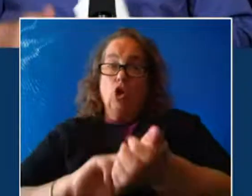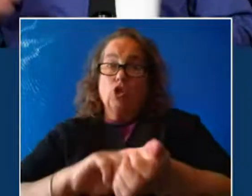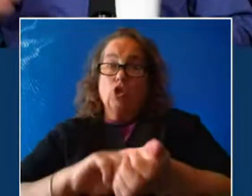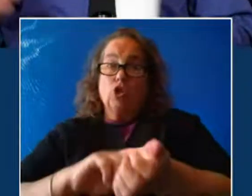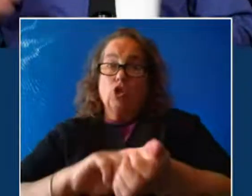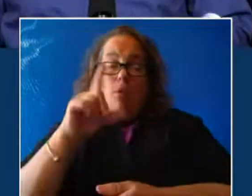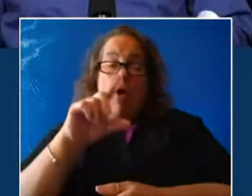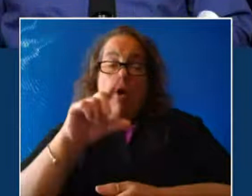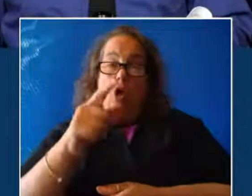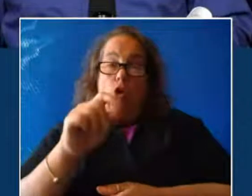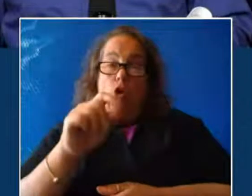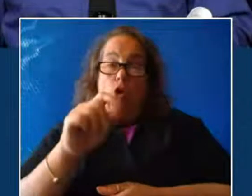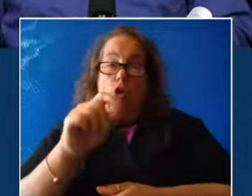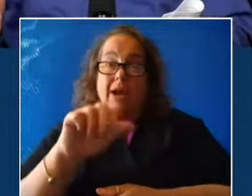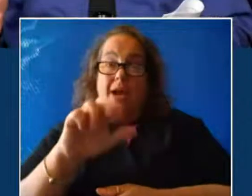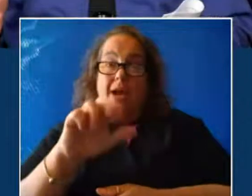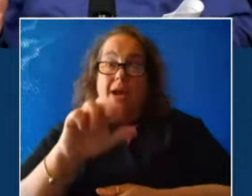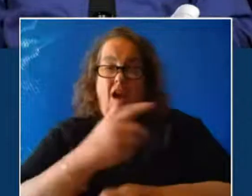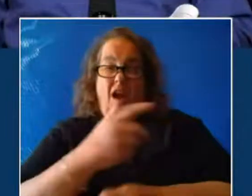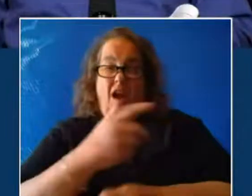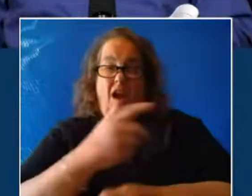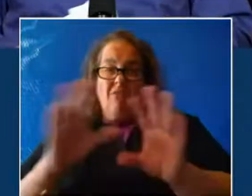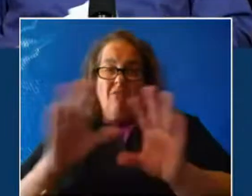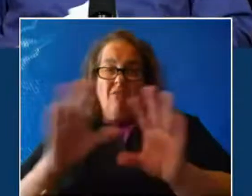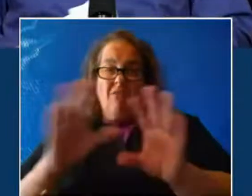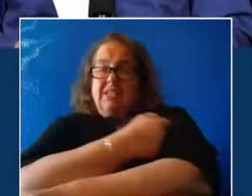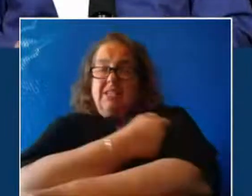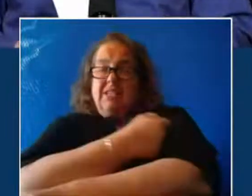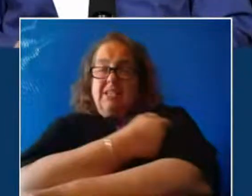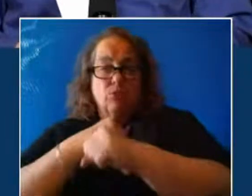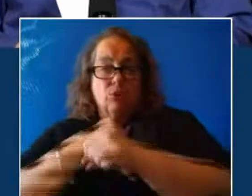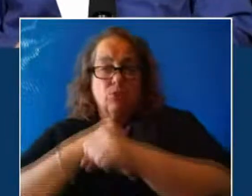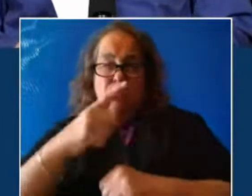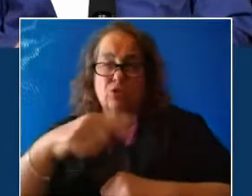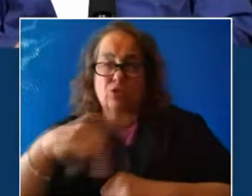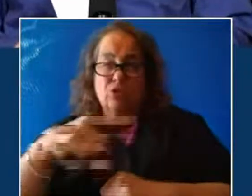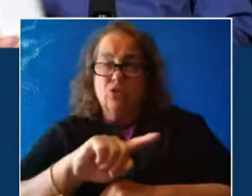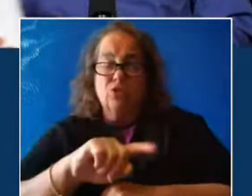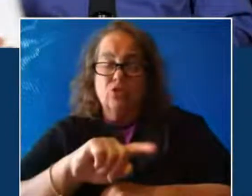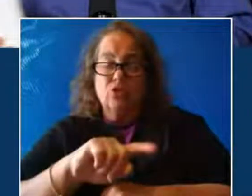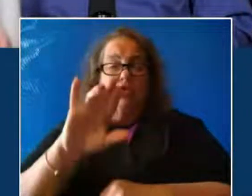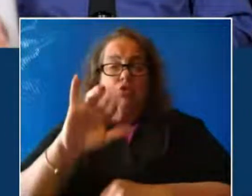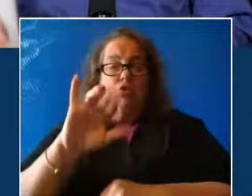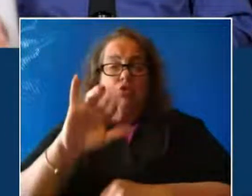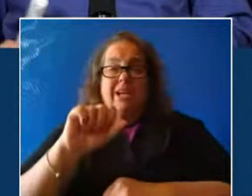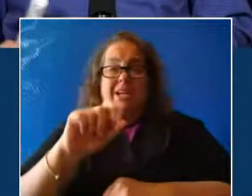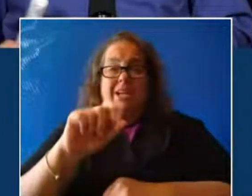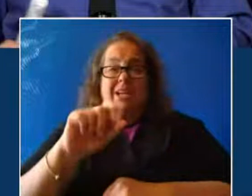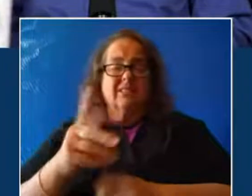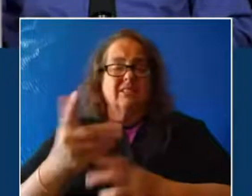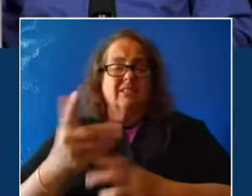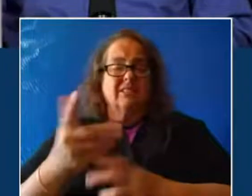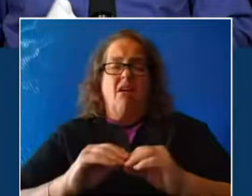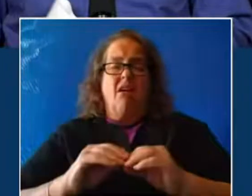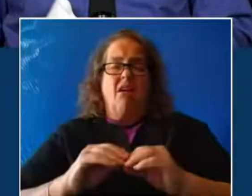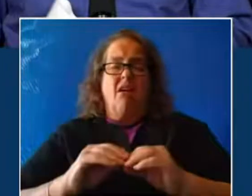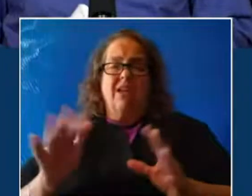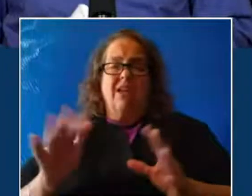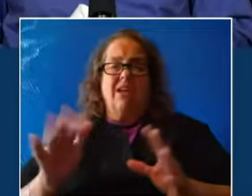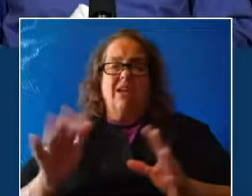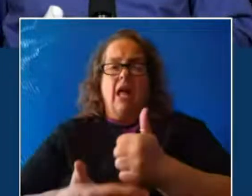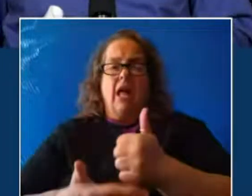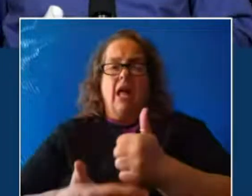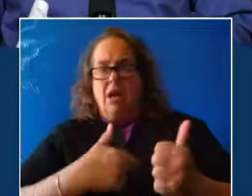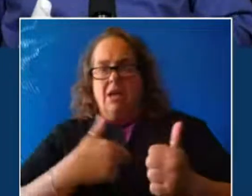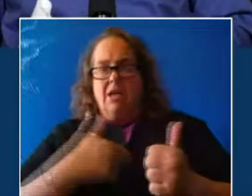look at relative risk reduction, hands down, these are amazing tools to help us get our lives back and get back to the activities